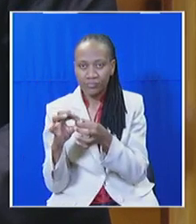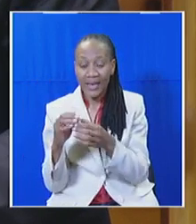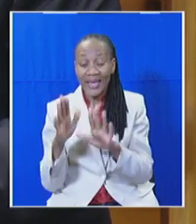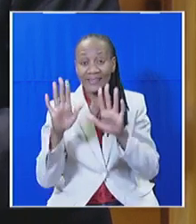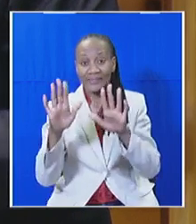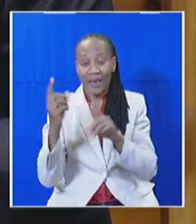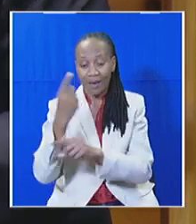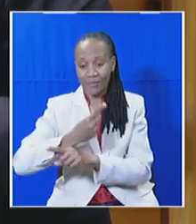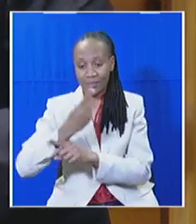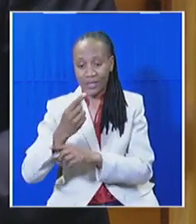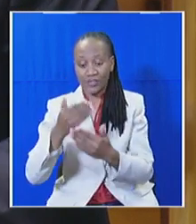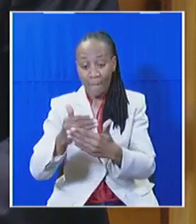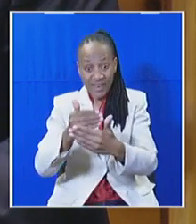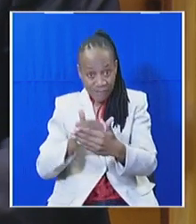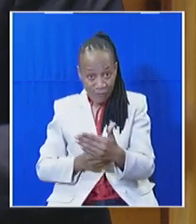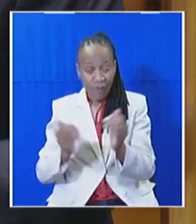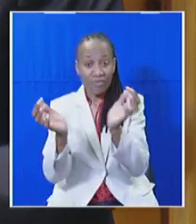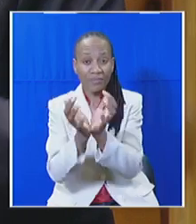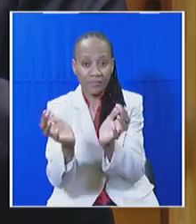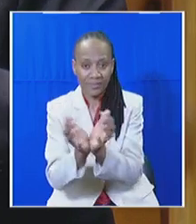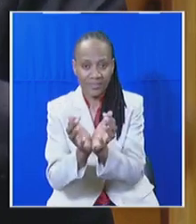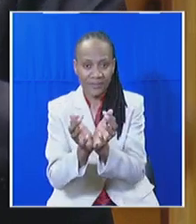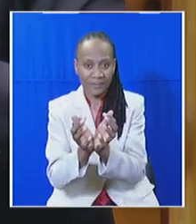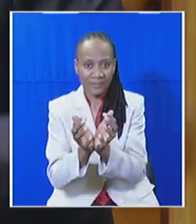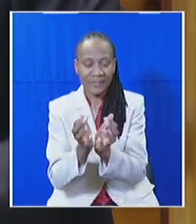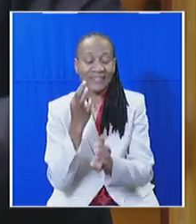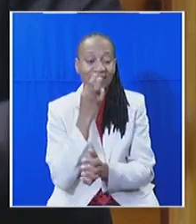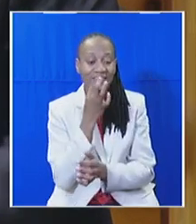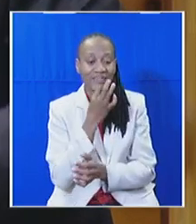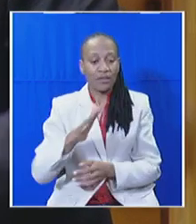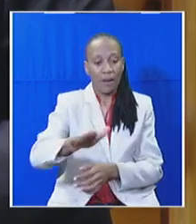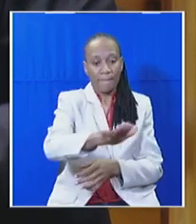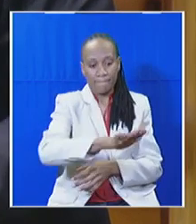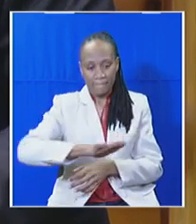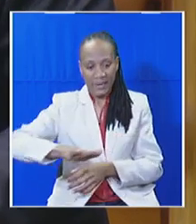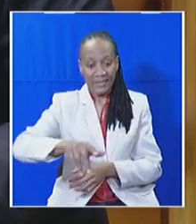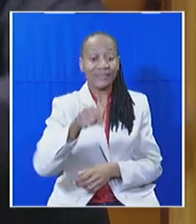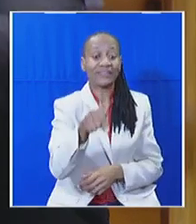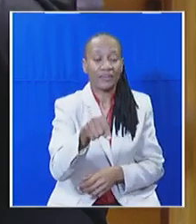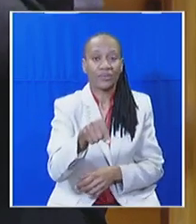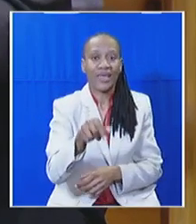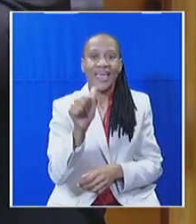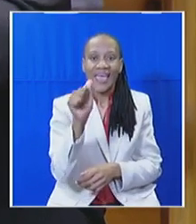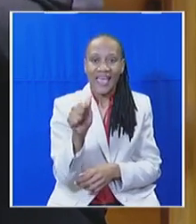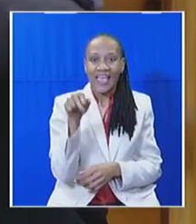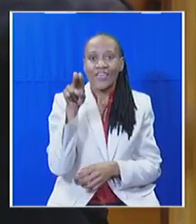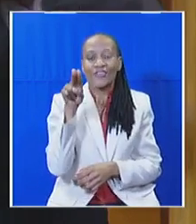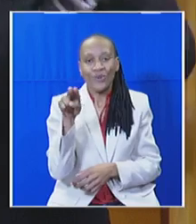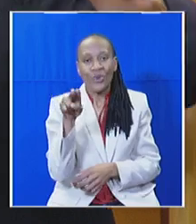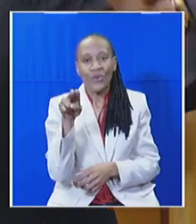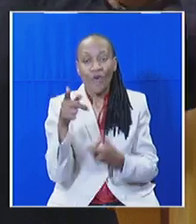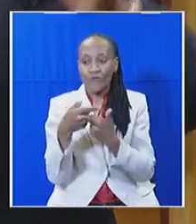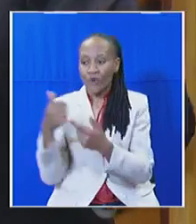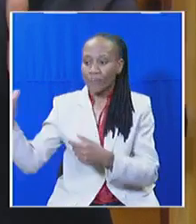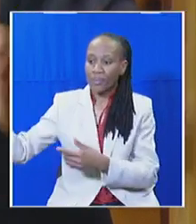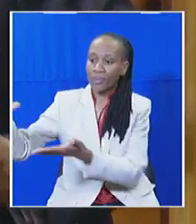before, he gazetted the area that will be the AU area, from the airport